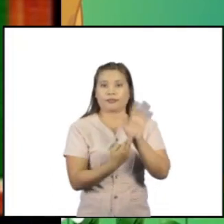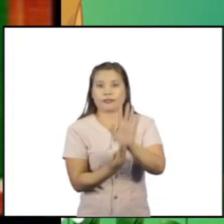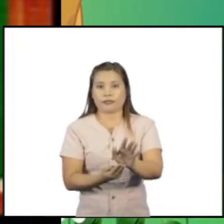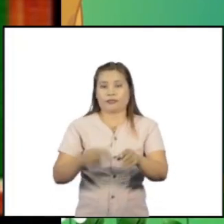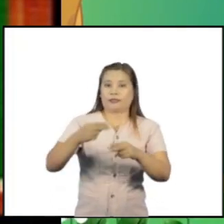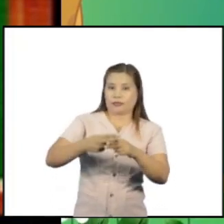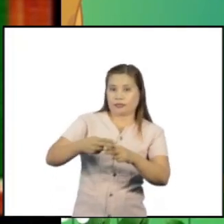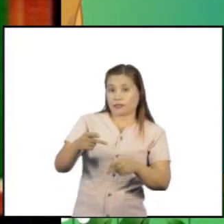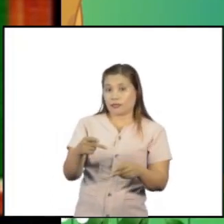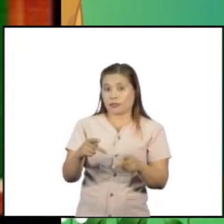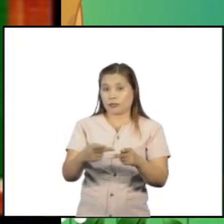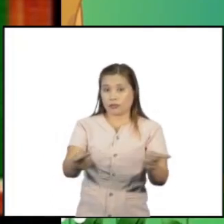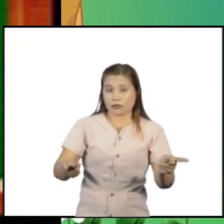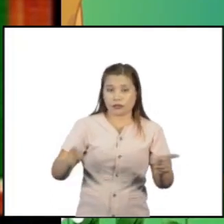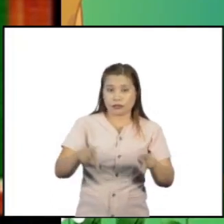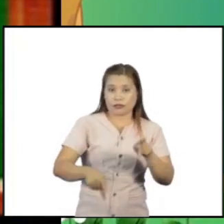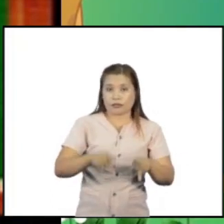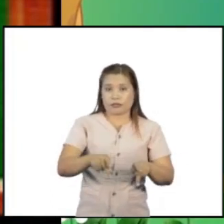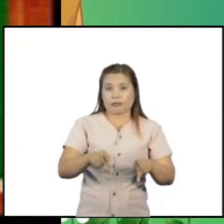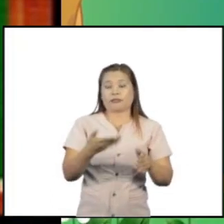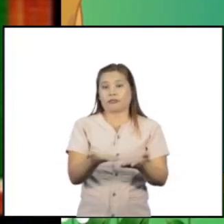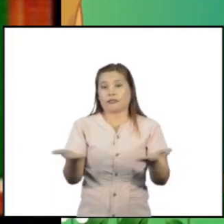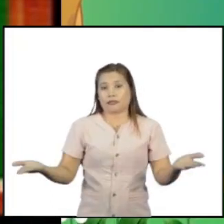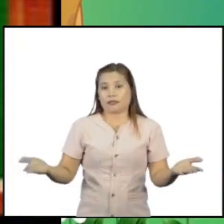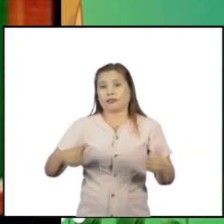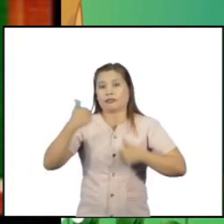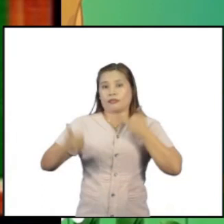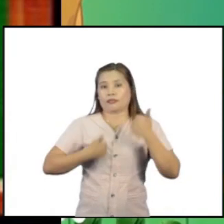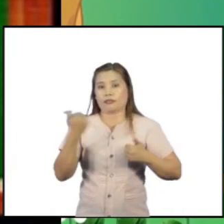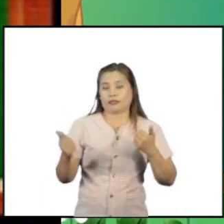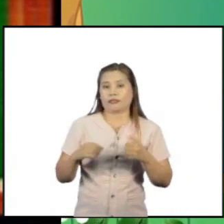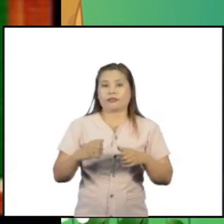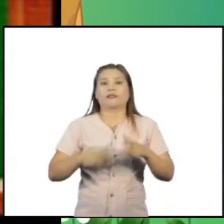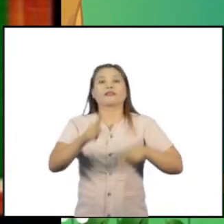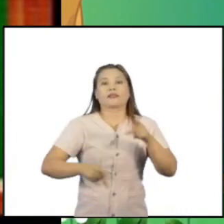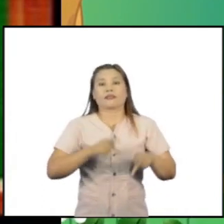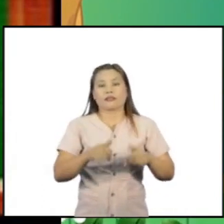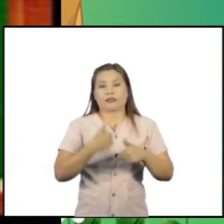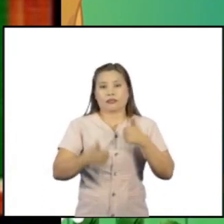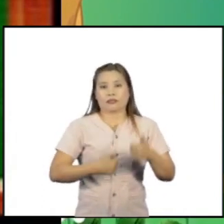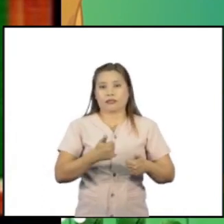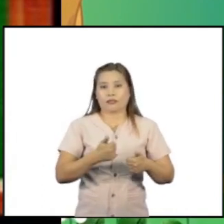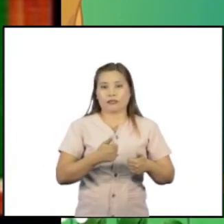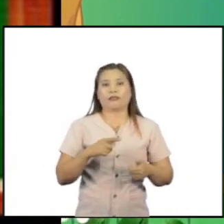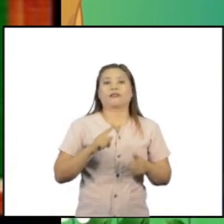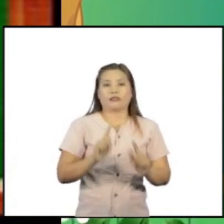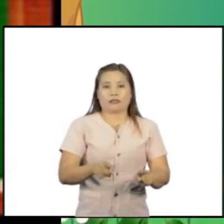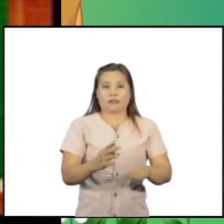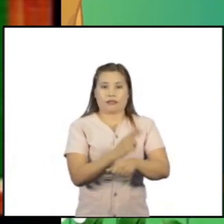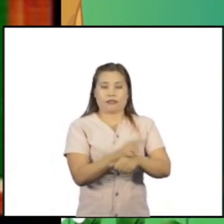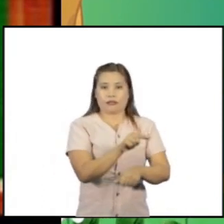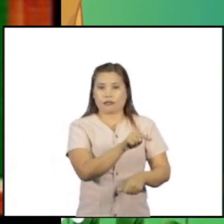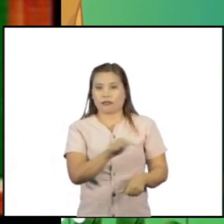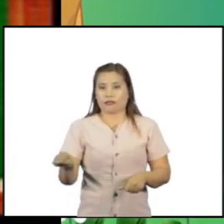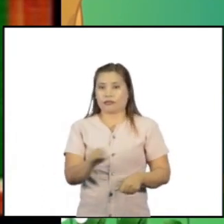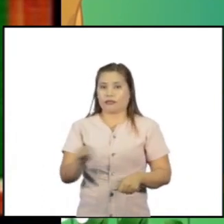name of person, place, thing, animal, or event. We can also use the